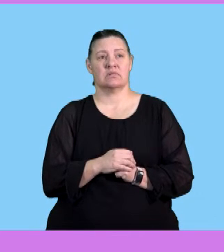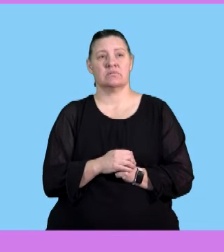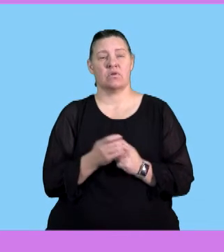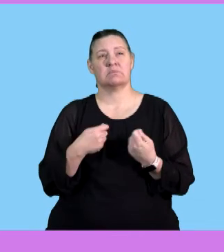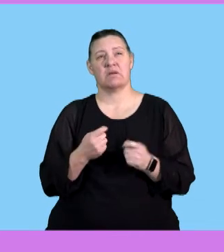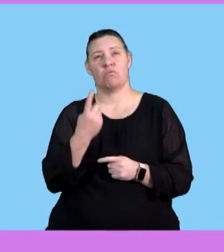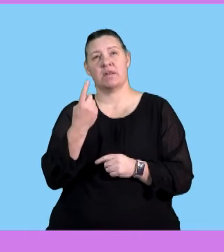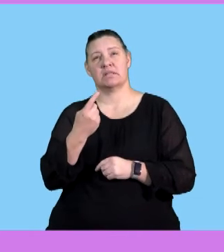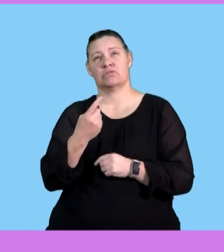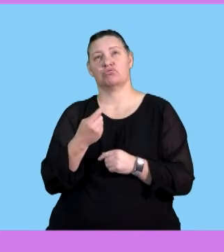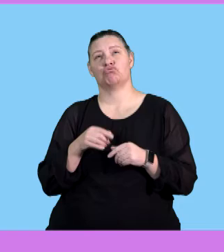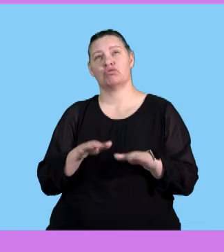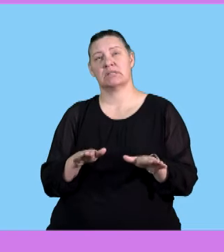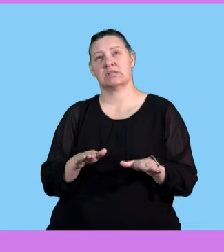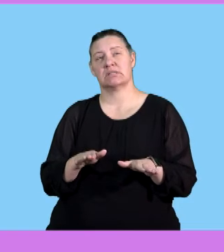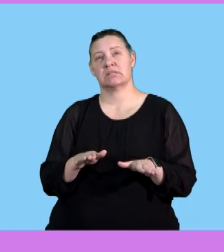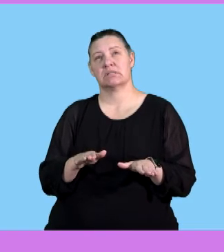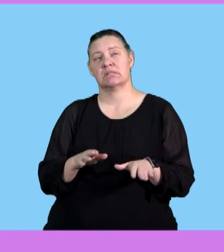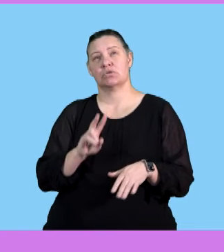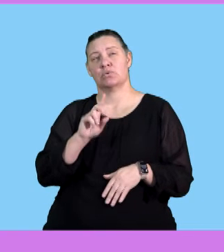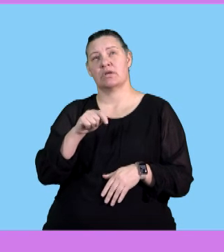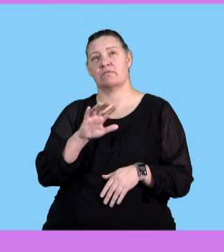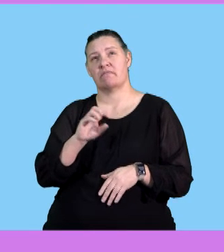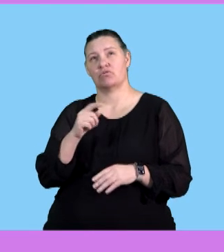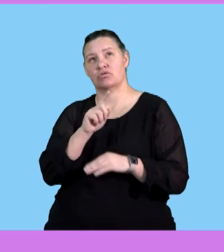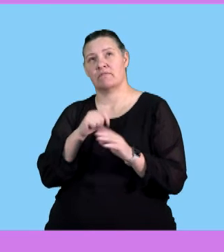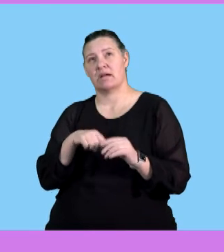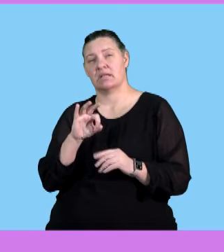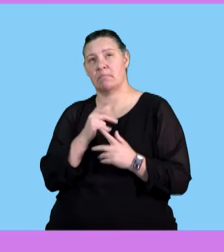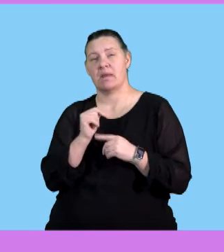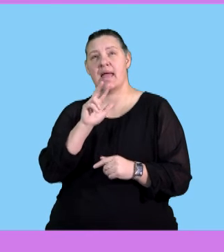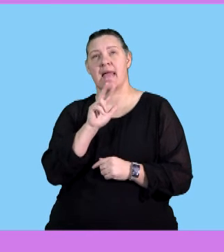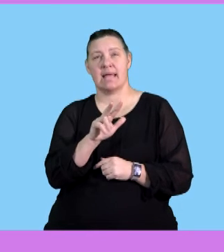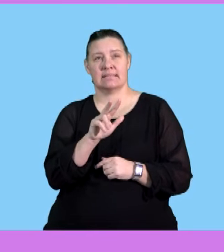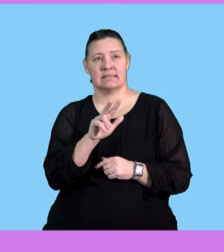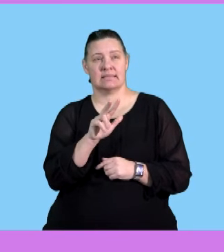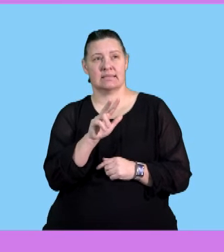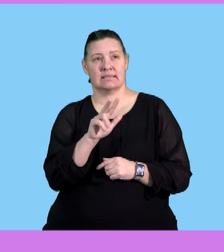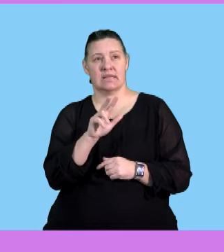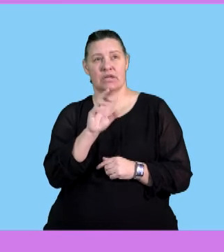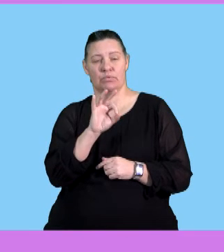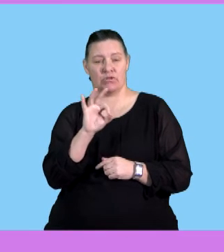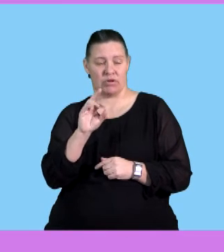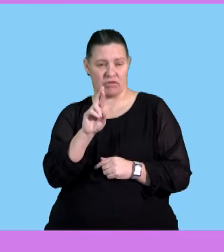So her spend per dress is going to be